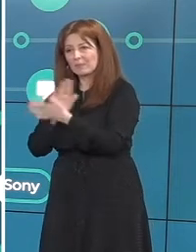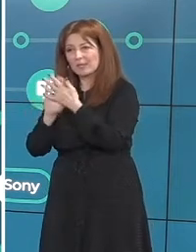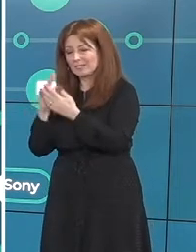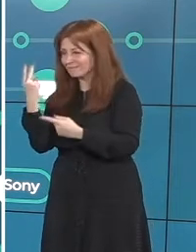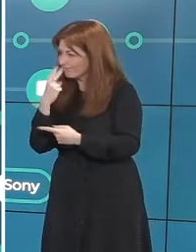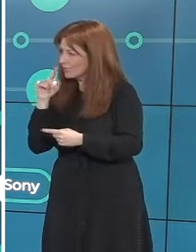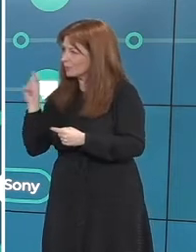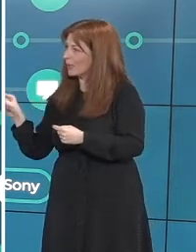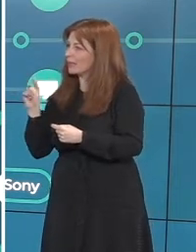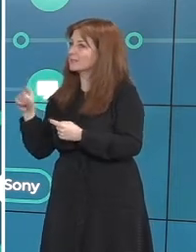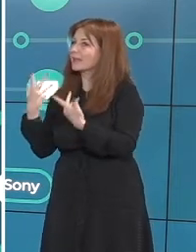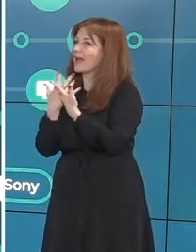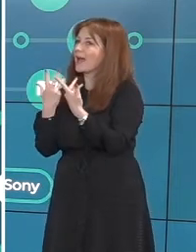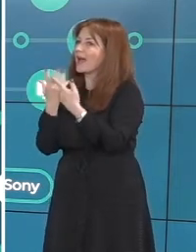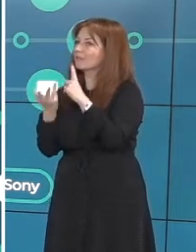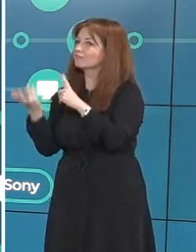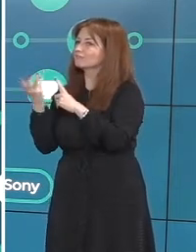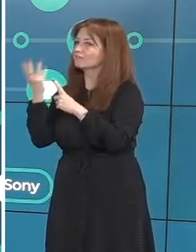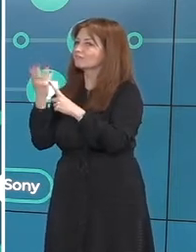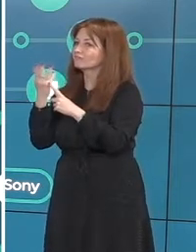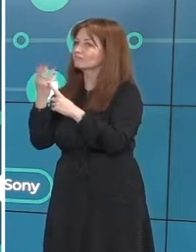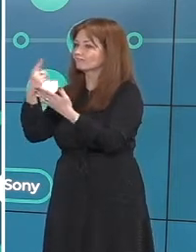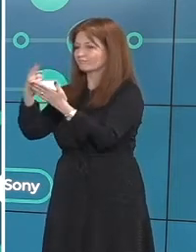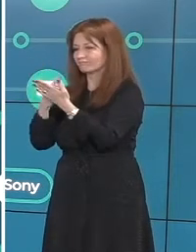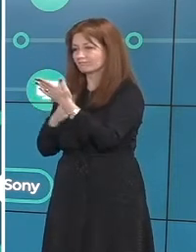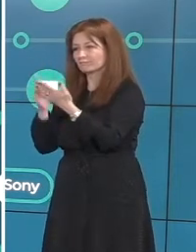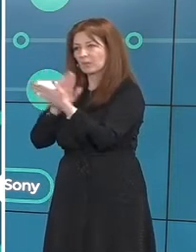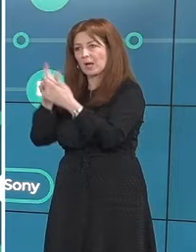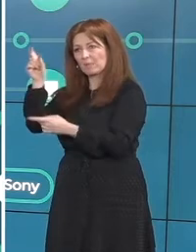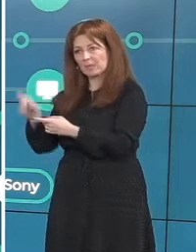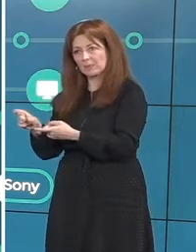do you put profiles of people out there to make it very clear